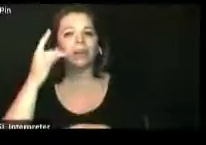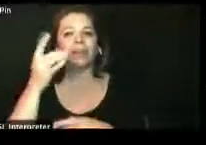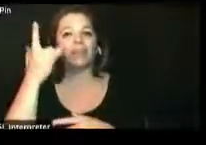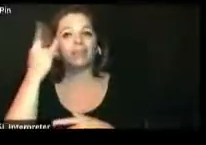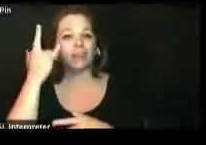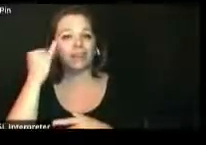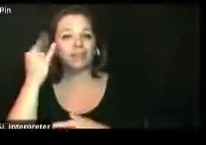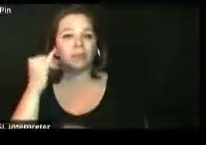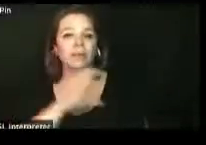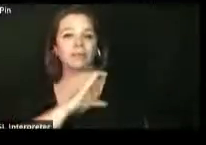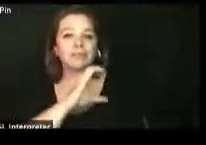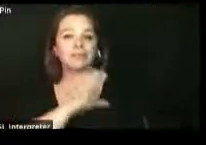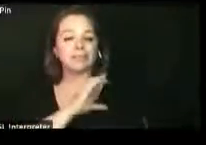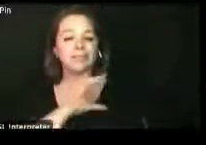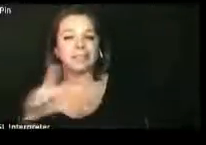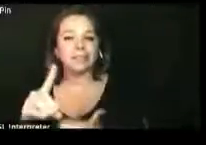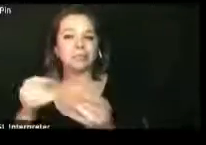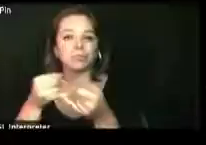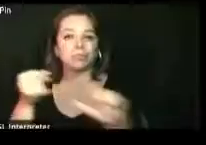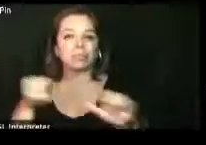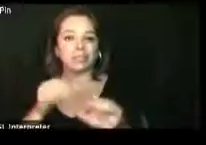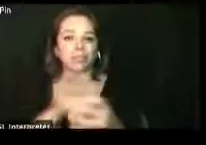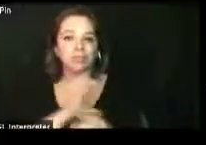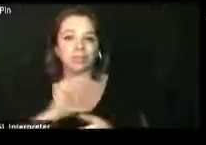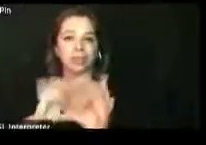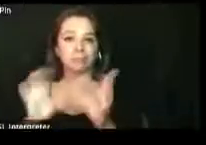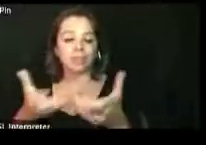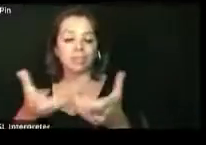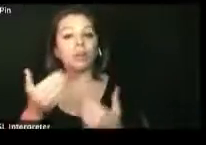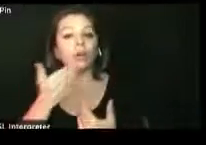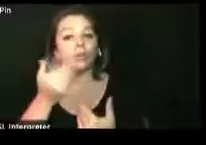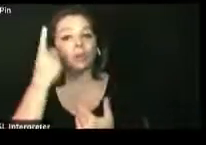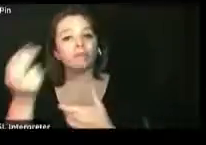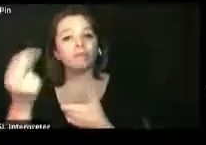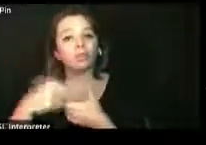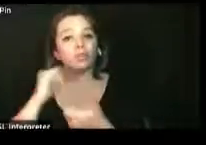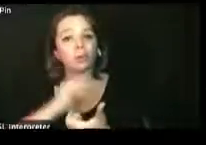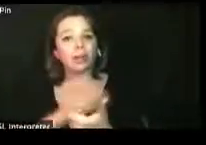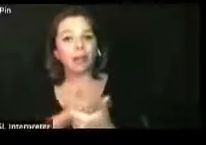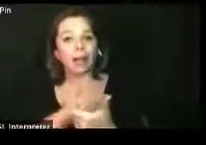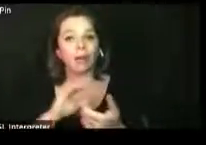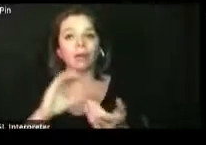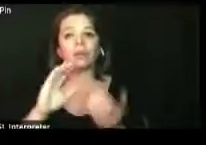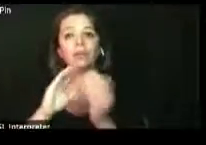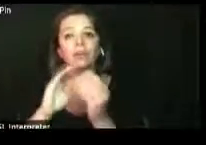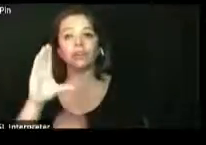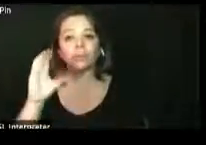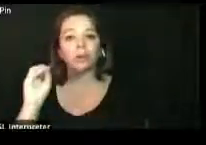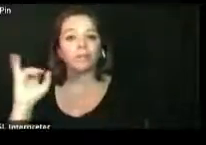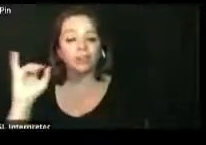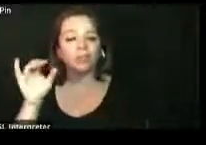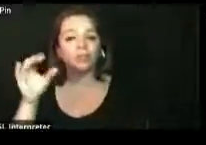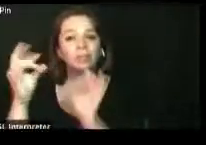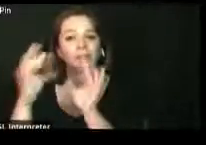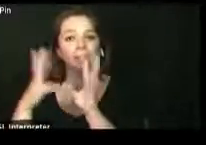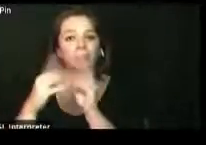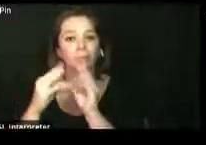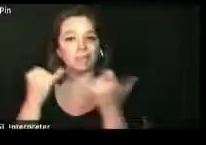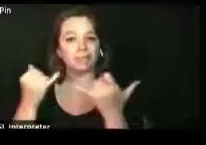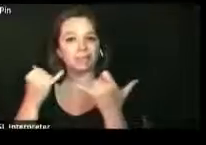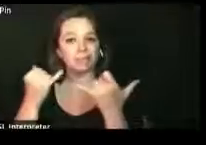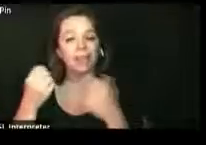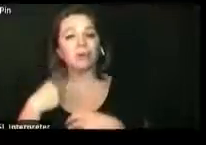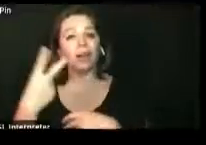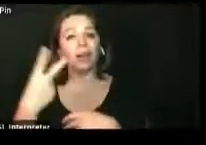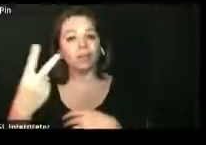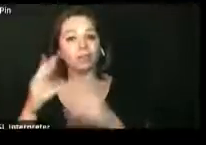Redistricting Commission. Thank you for joining our Community of Interest Input meeting today. We have 2 upcoming COI public